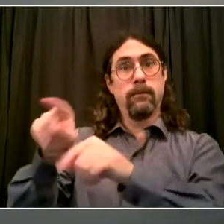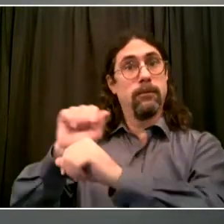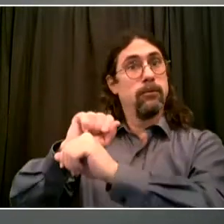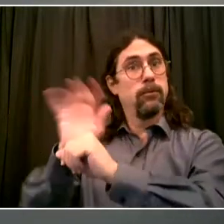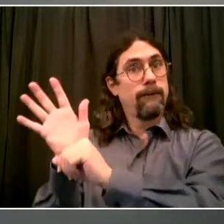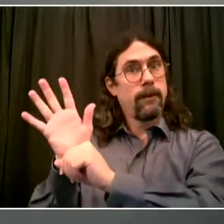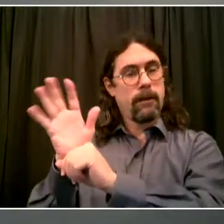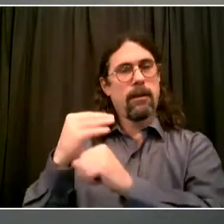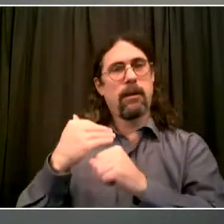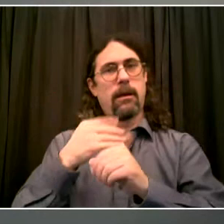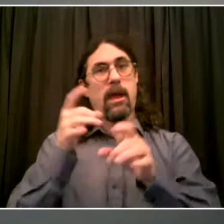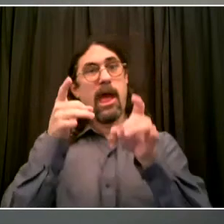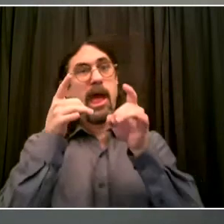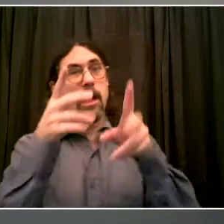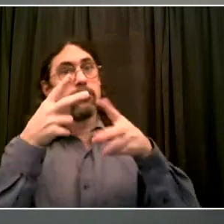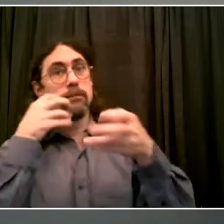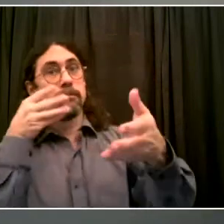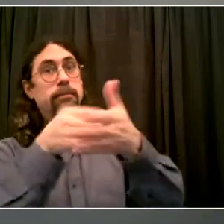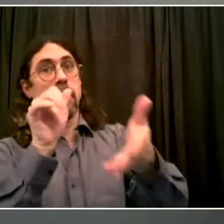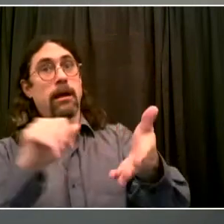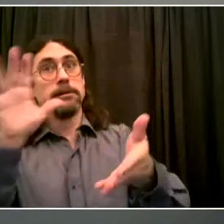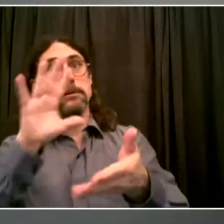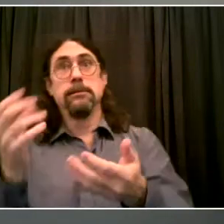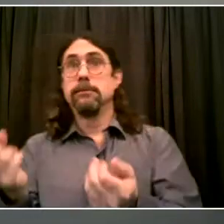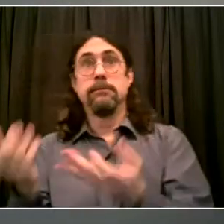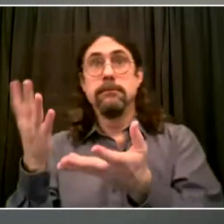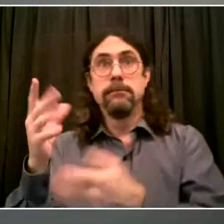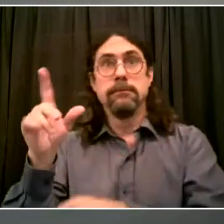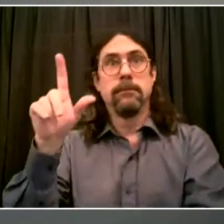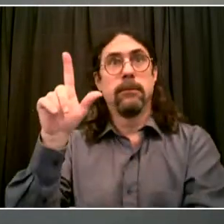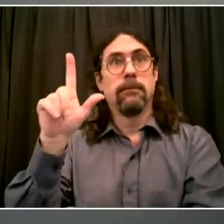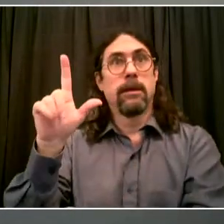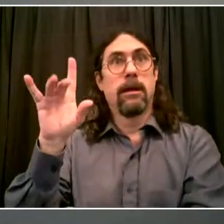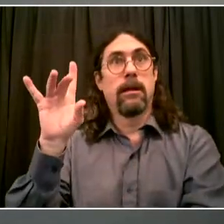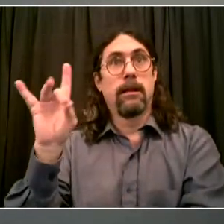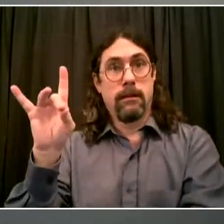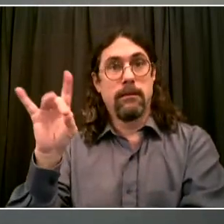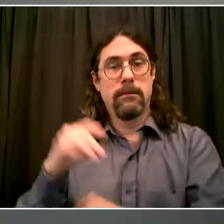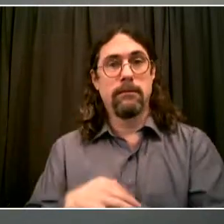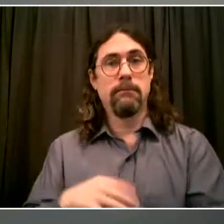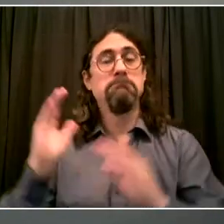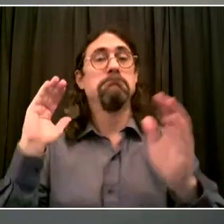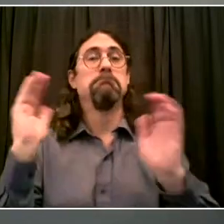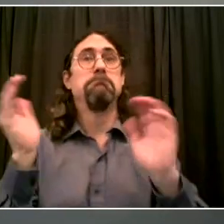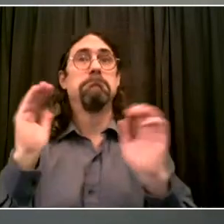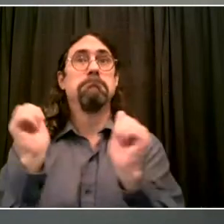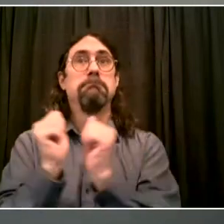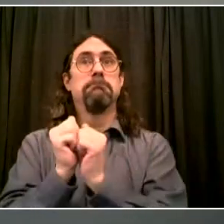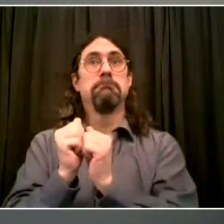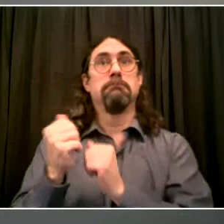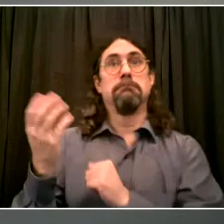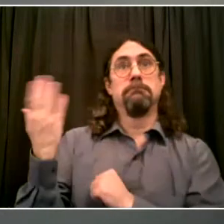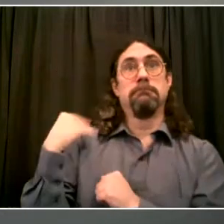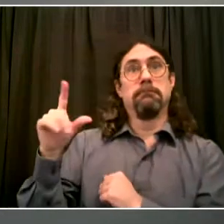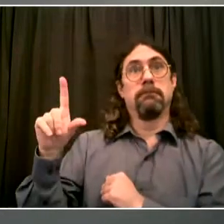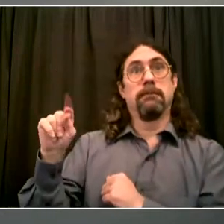we didn't have the pandemic, but we had a total of 3 anti-Asian hate crimes the year before. Year to date, just for